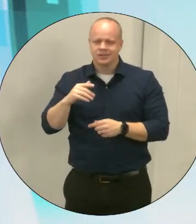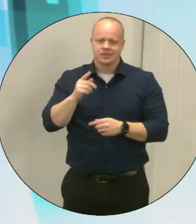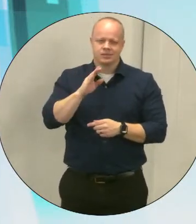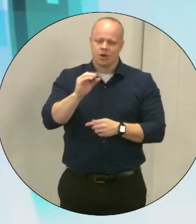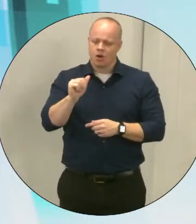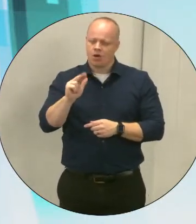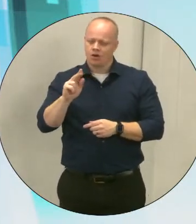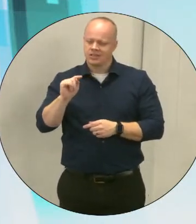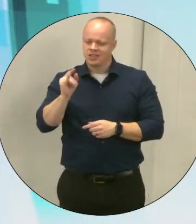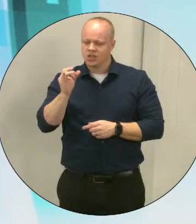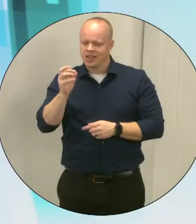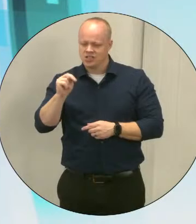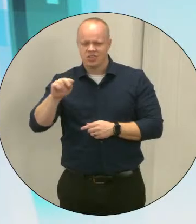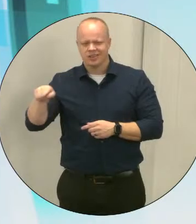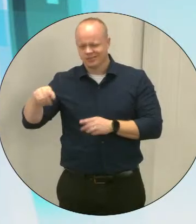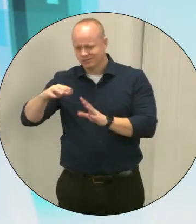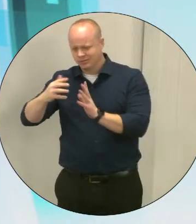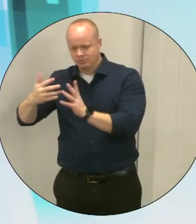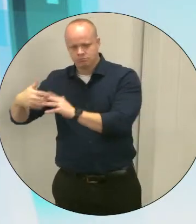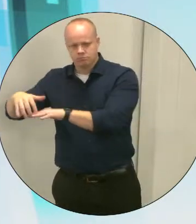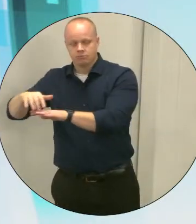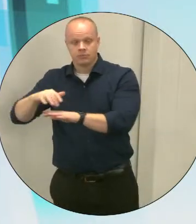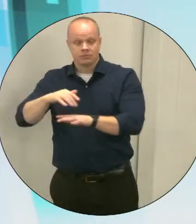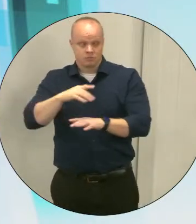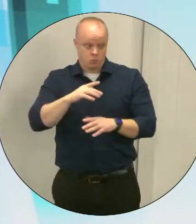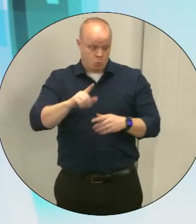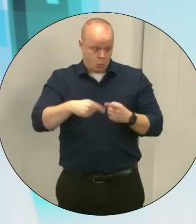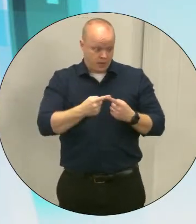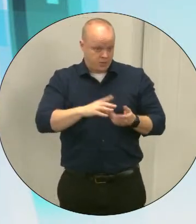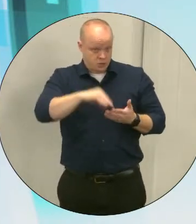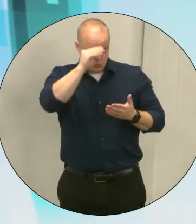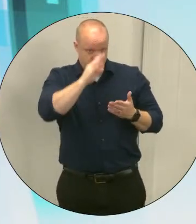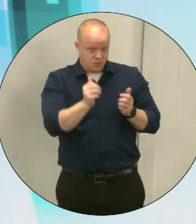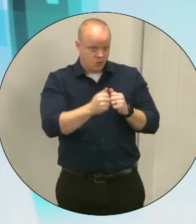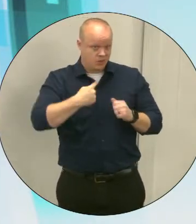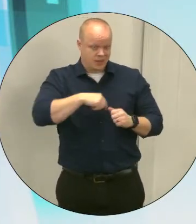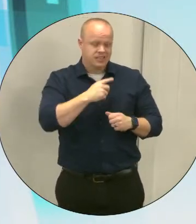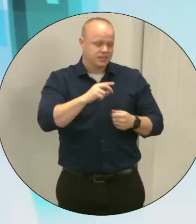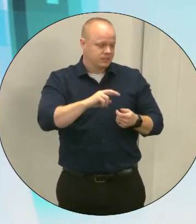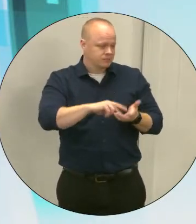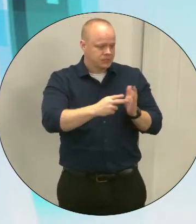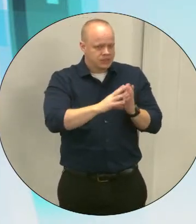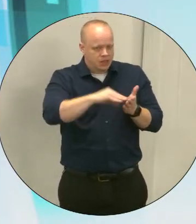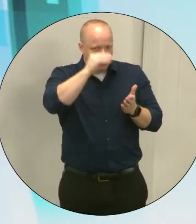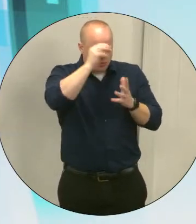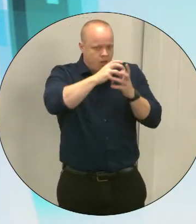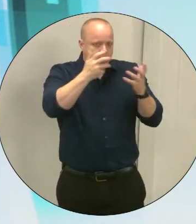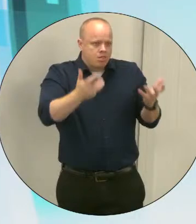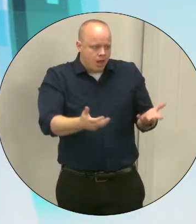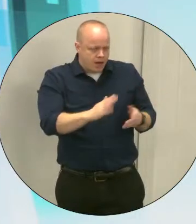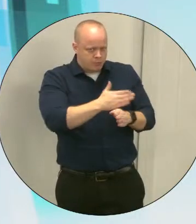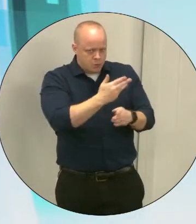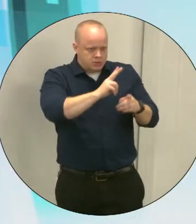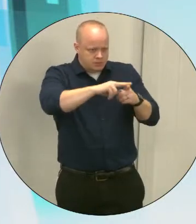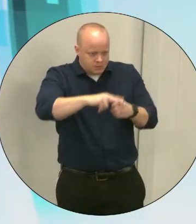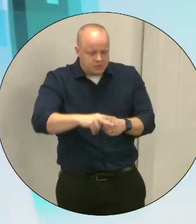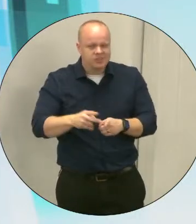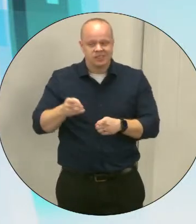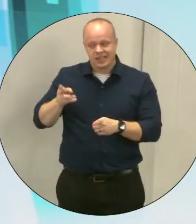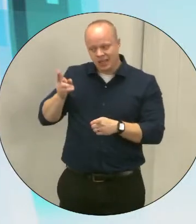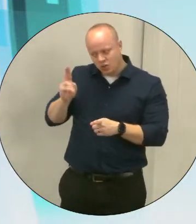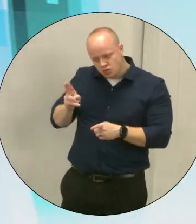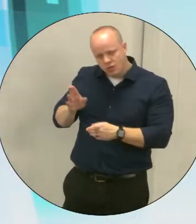improvisation. While the students are with us, they learn an enormous amount of music-specific vocabulary and the history of the songs and the science of